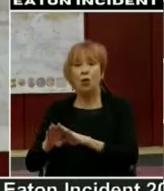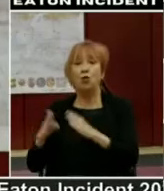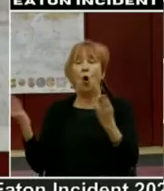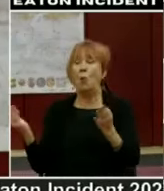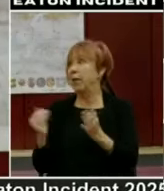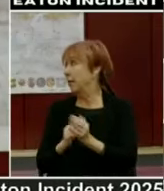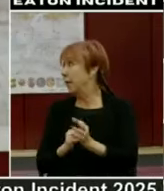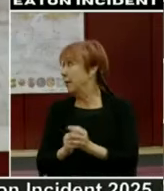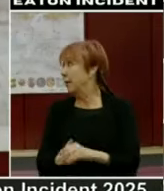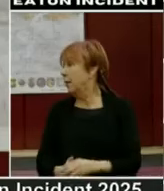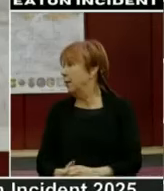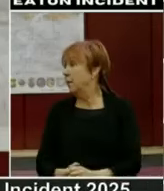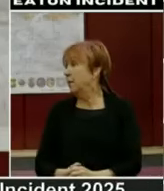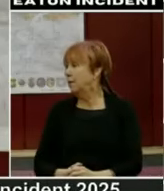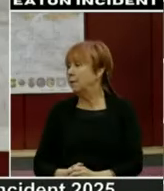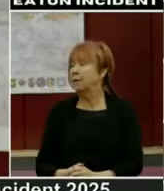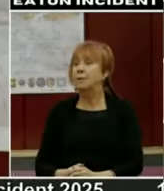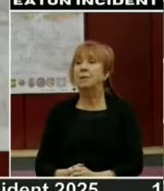children.